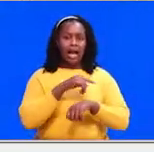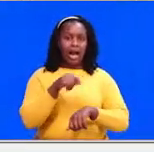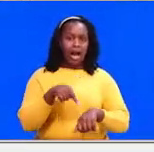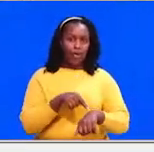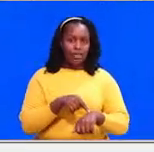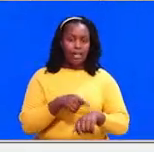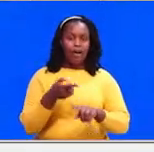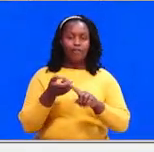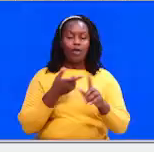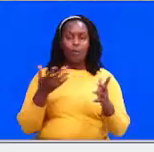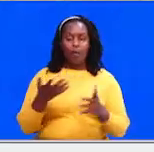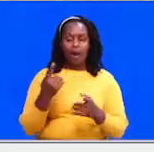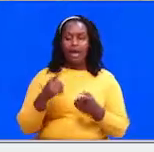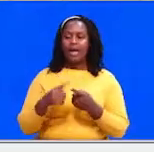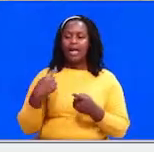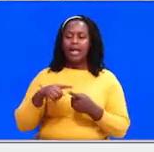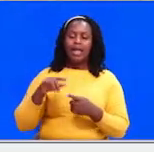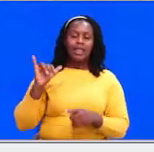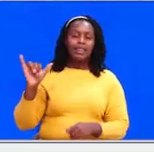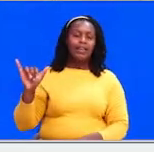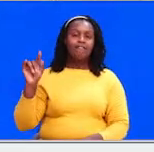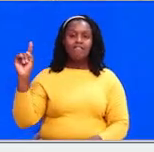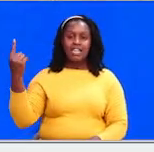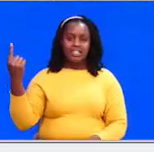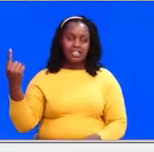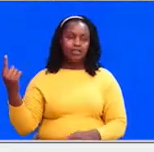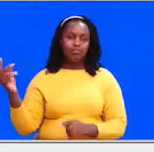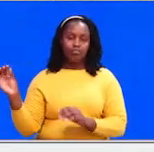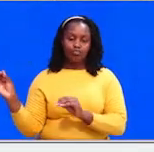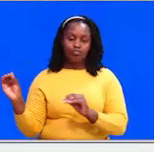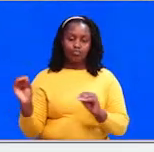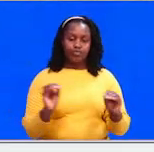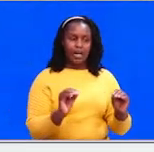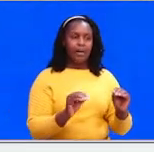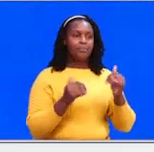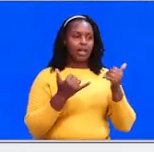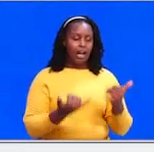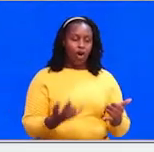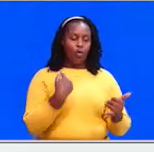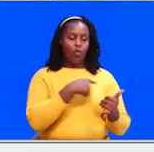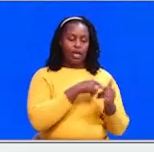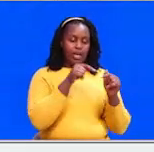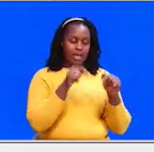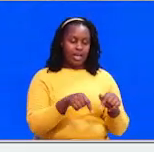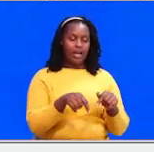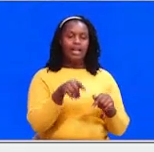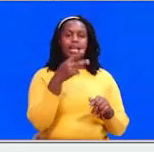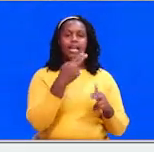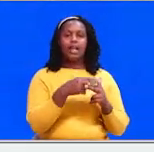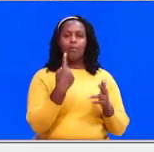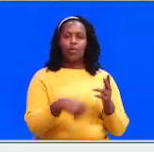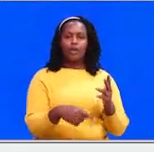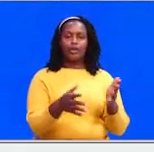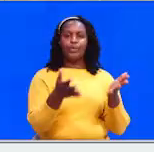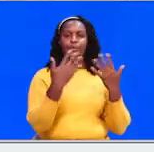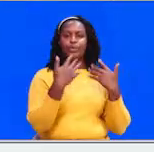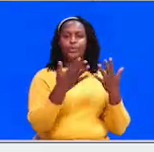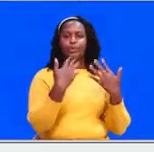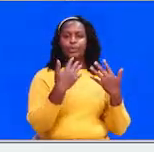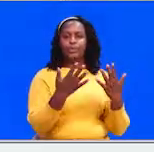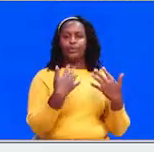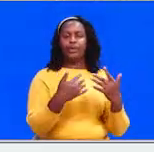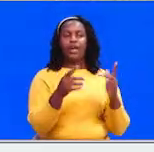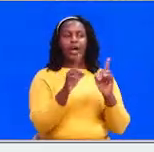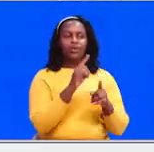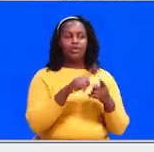raw sewage is fed in. This is called aeration, like infusing oxygen. Yes. And after 8 hours, the breakdown will have happened.